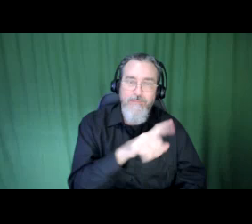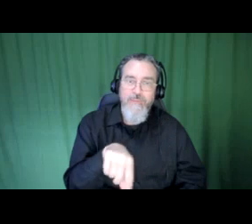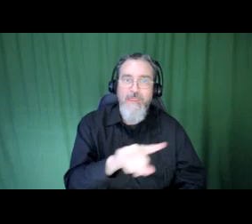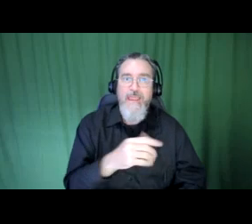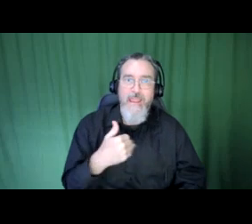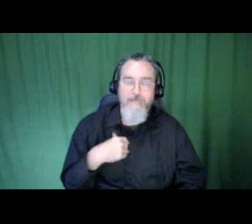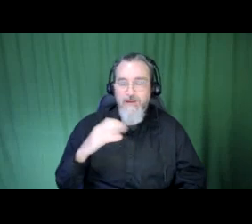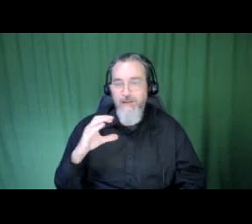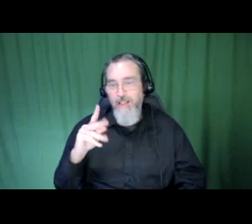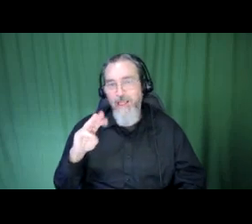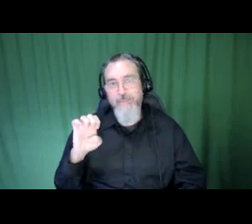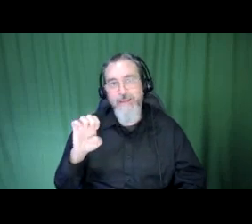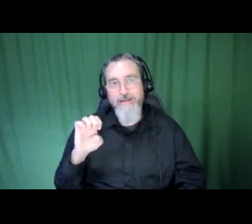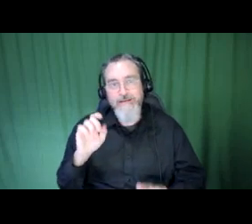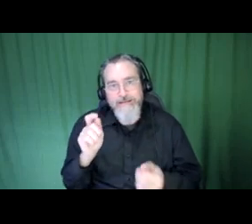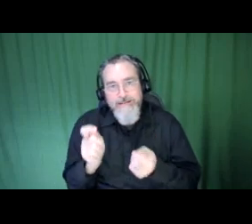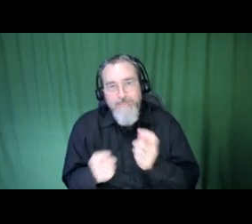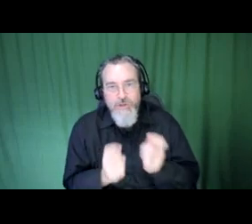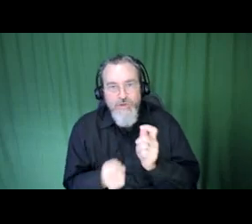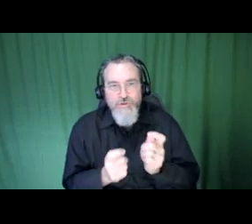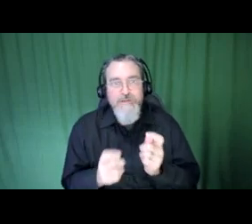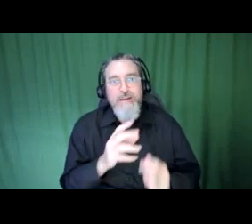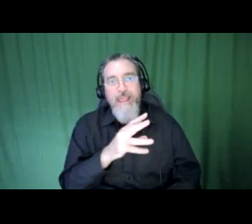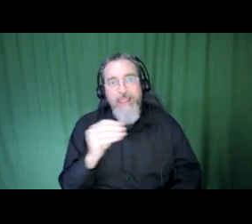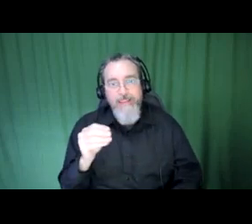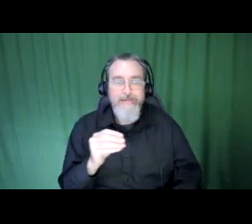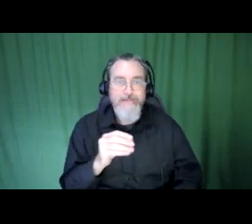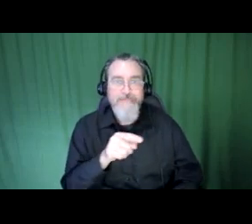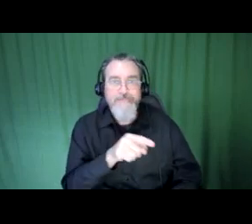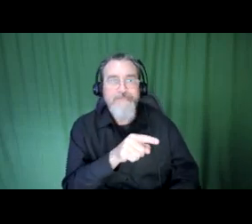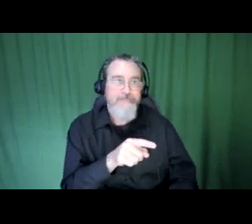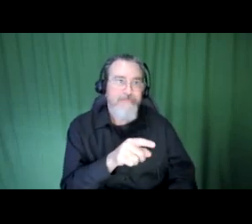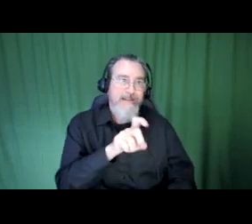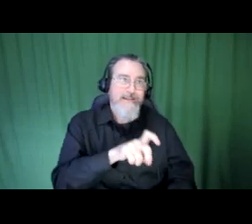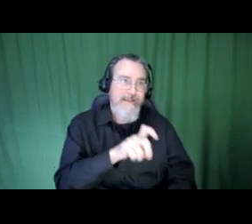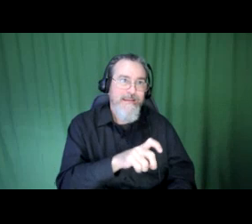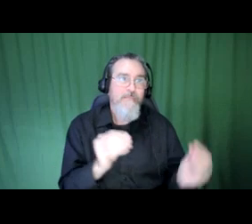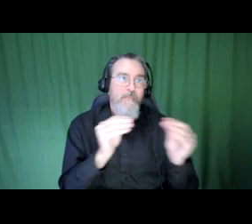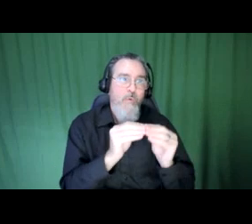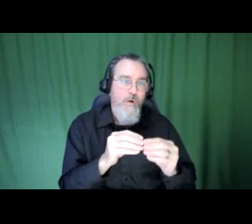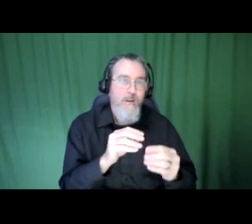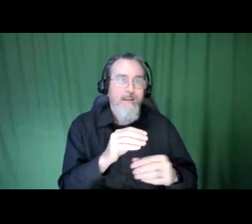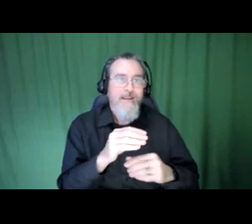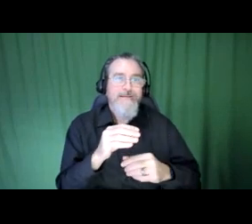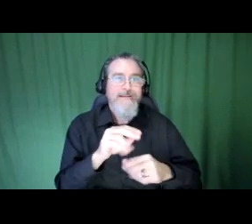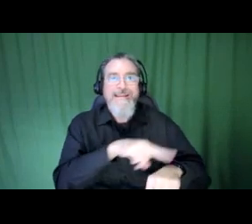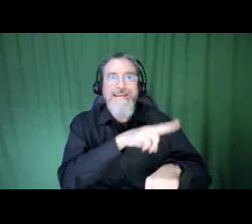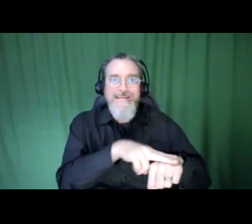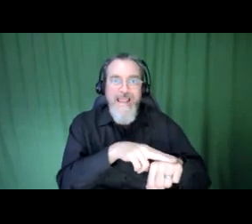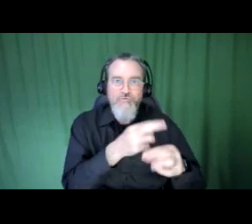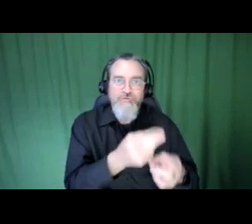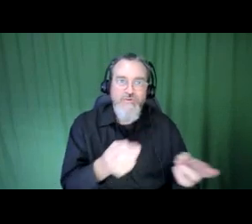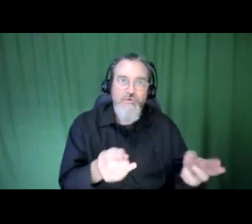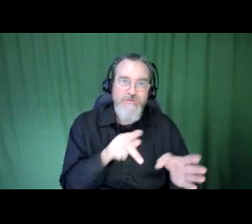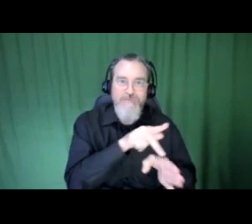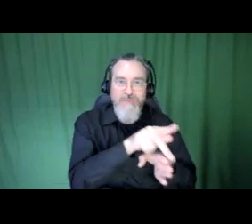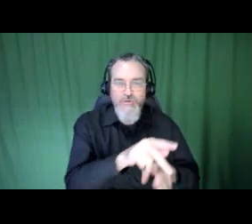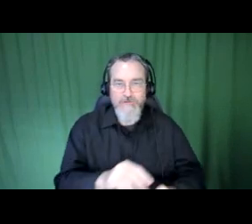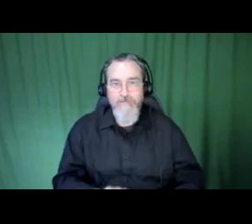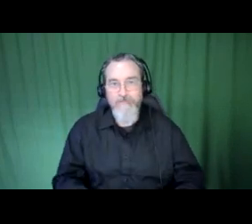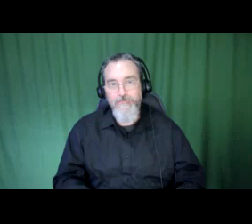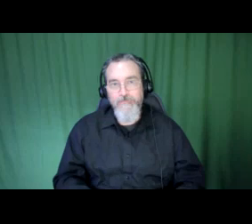as a huge tribal workforce need for natural resource professionals. So our climate practitioner is the